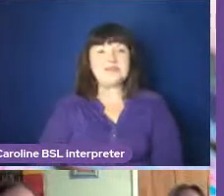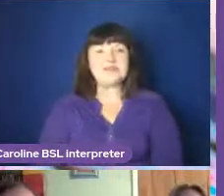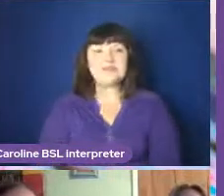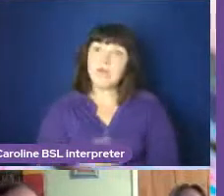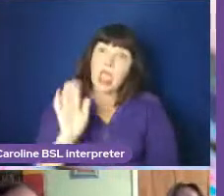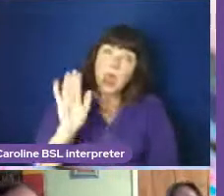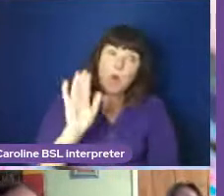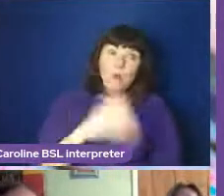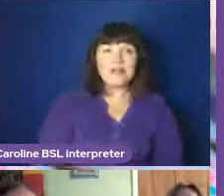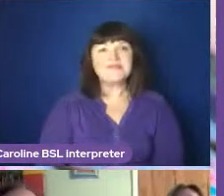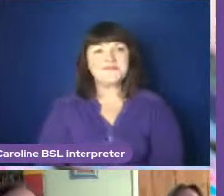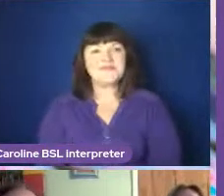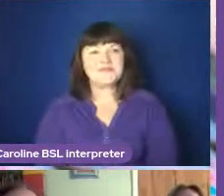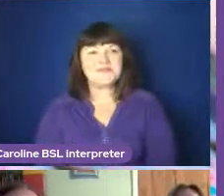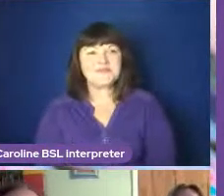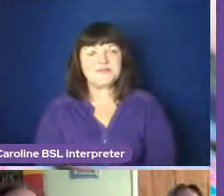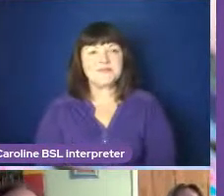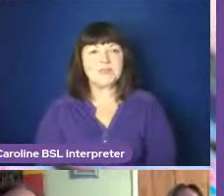Hiya. Now,